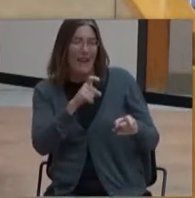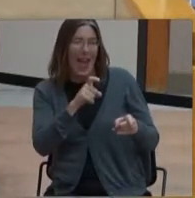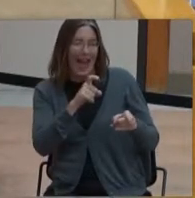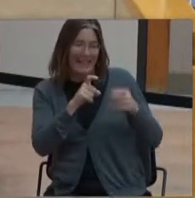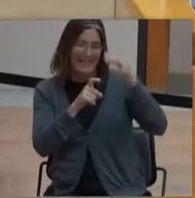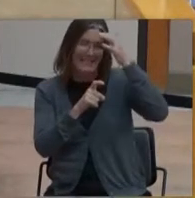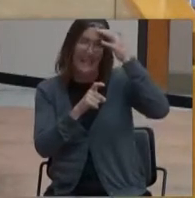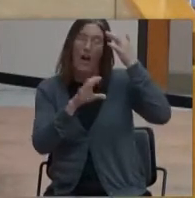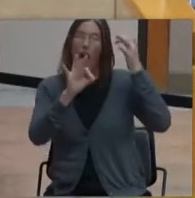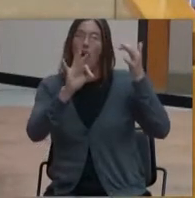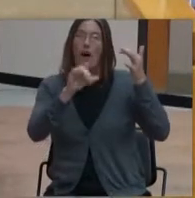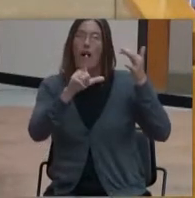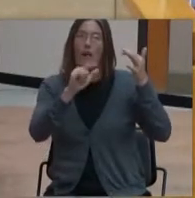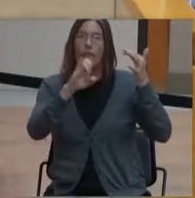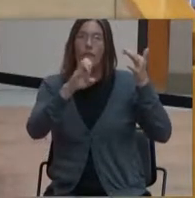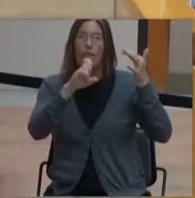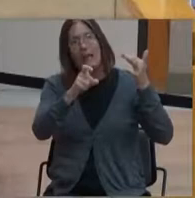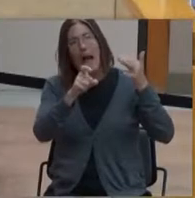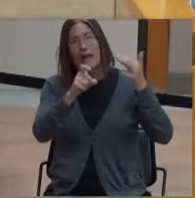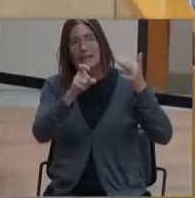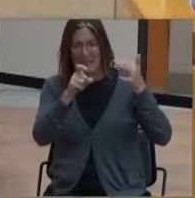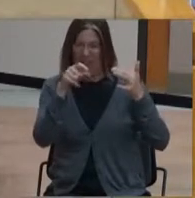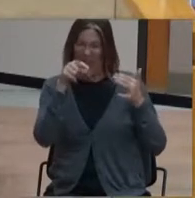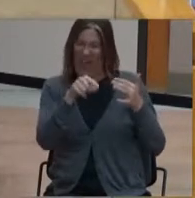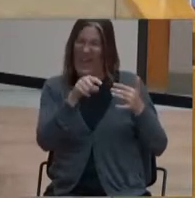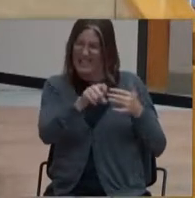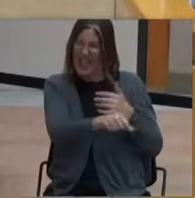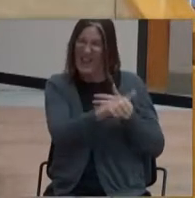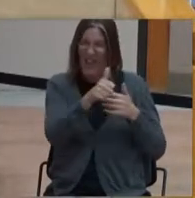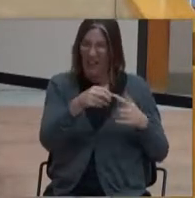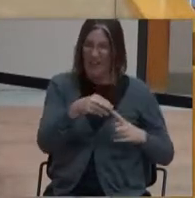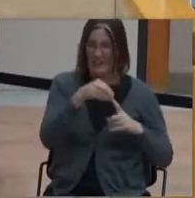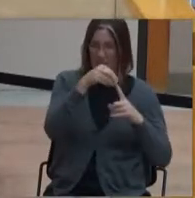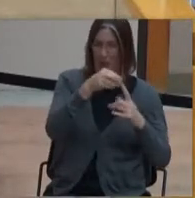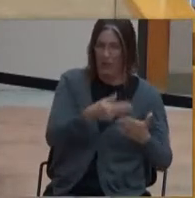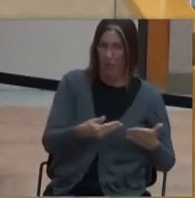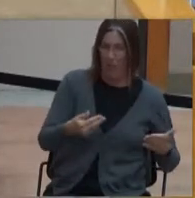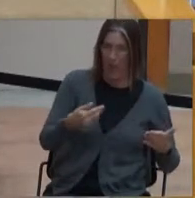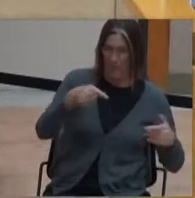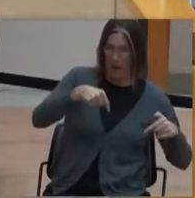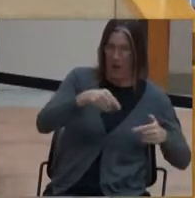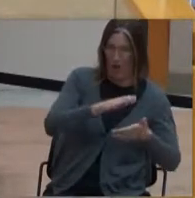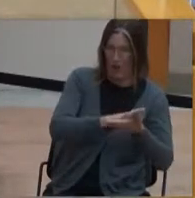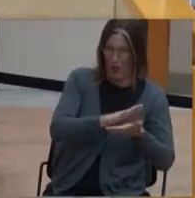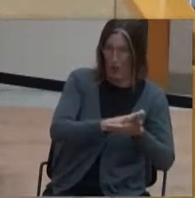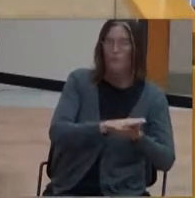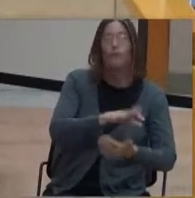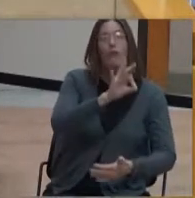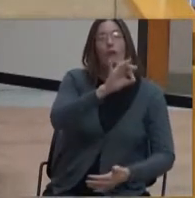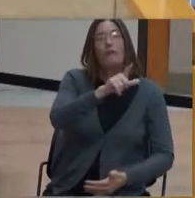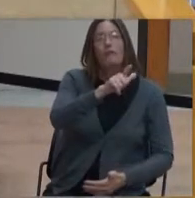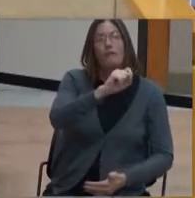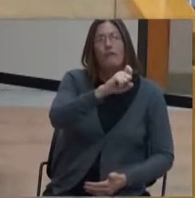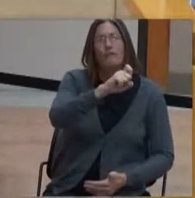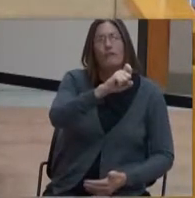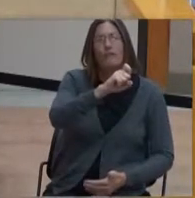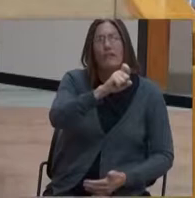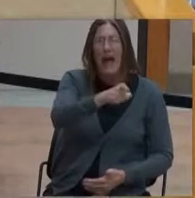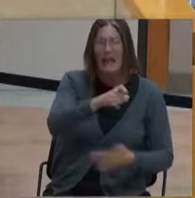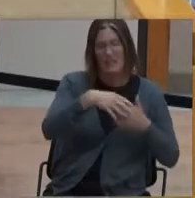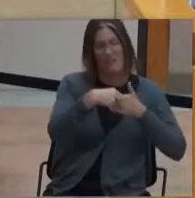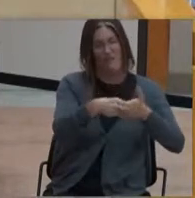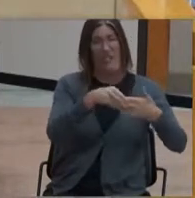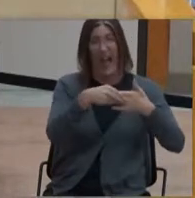Circles special. Where this time, the students are able to make their own time to go to different teachers or